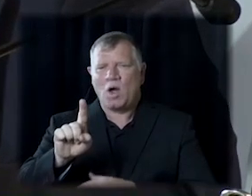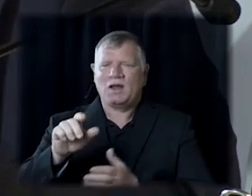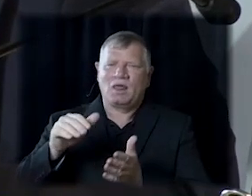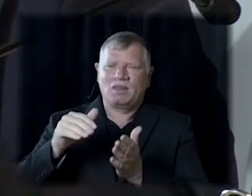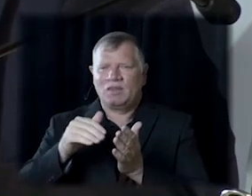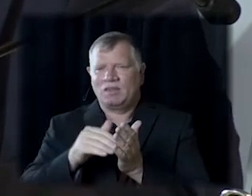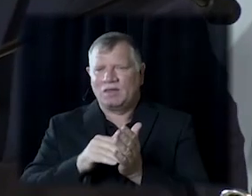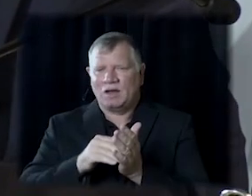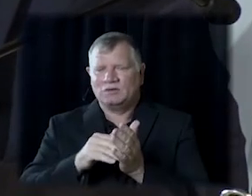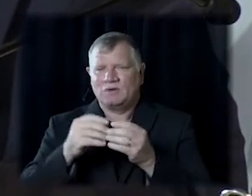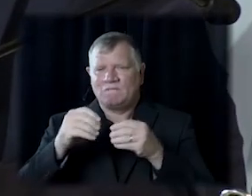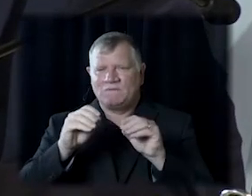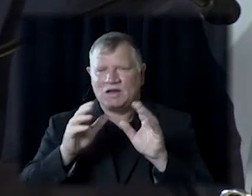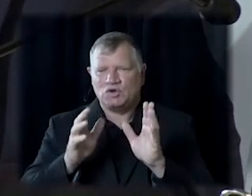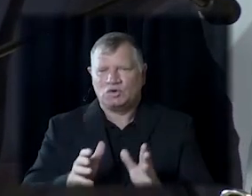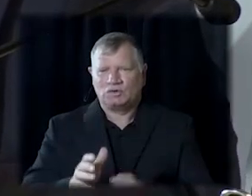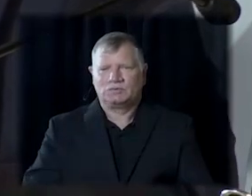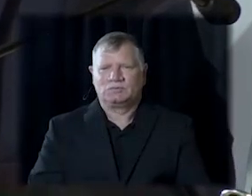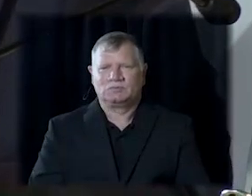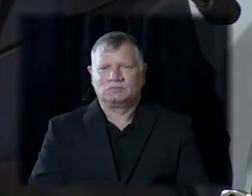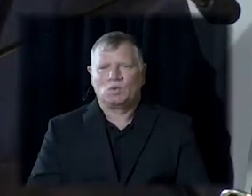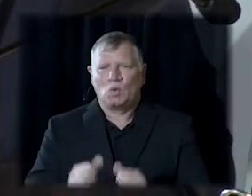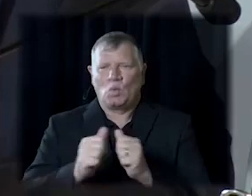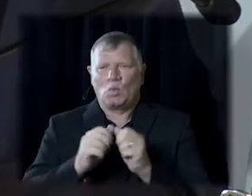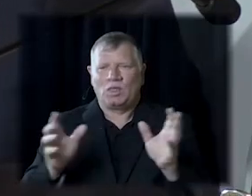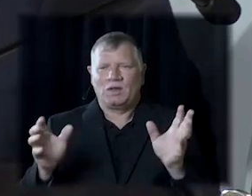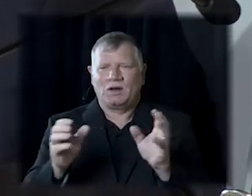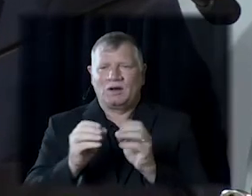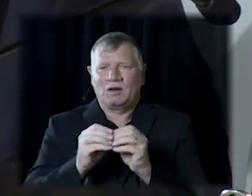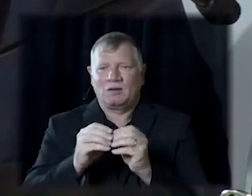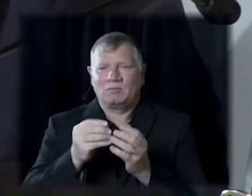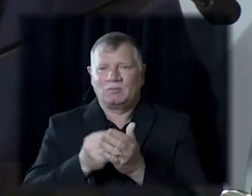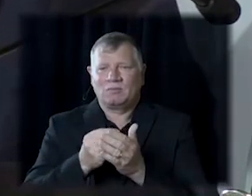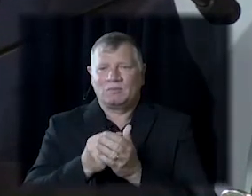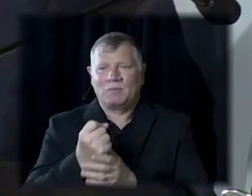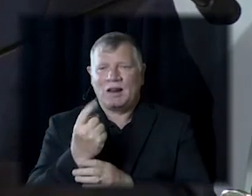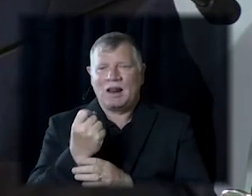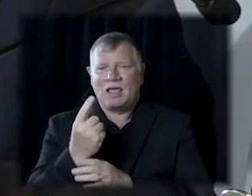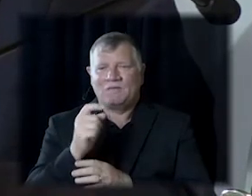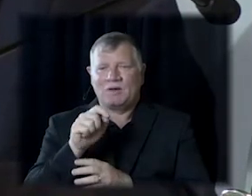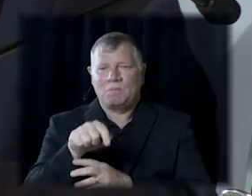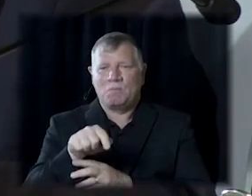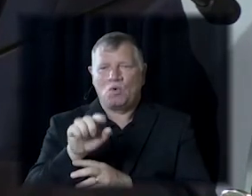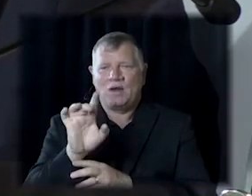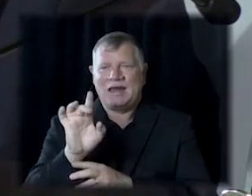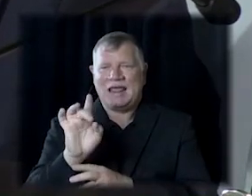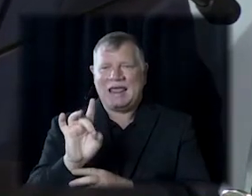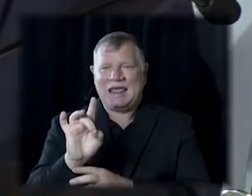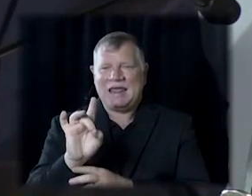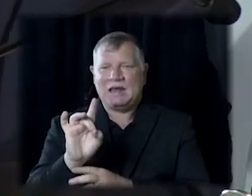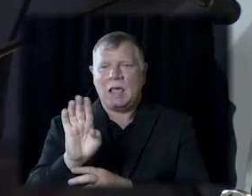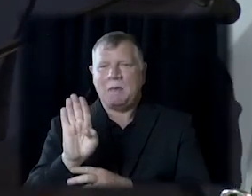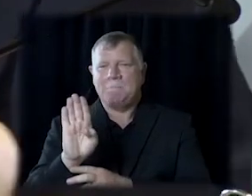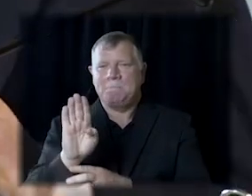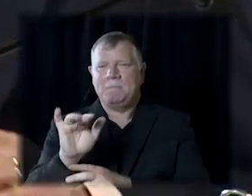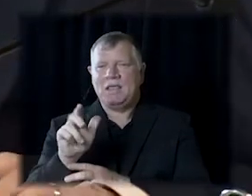141,000 vendors with a total dollar amount of $11.8 billion.